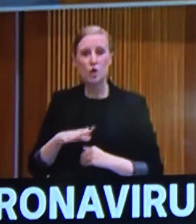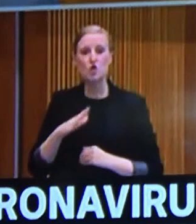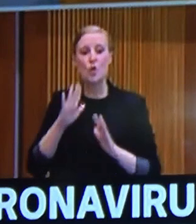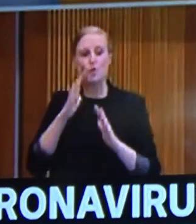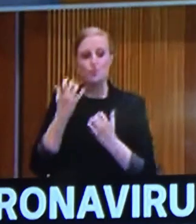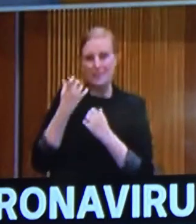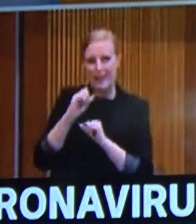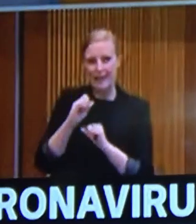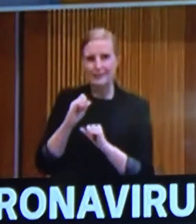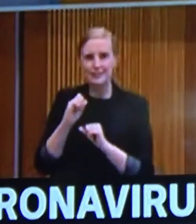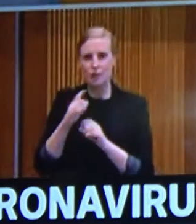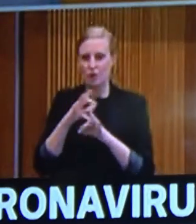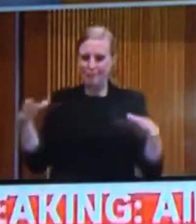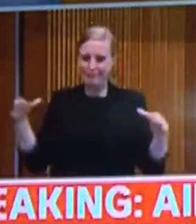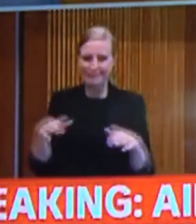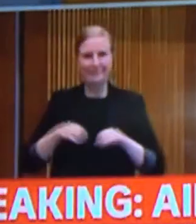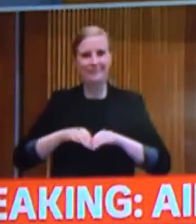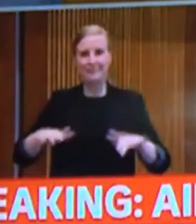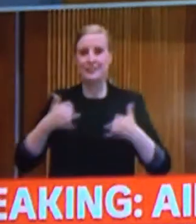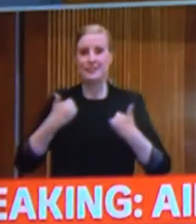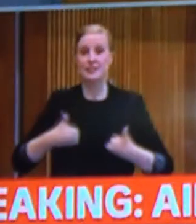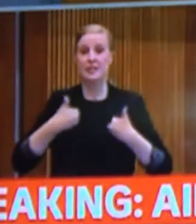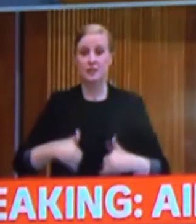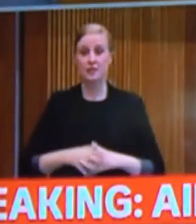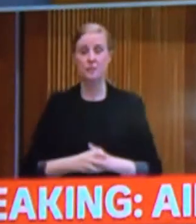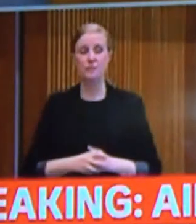specific areas where we need that containment.